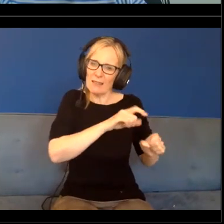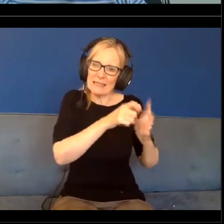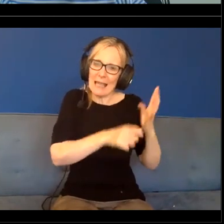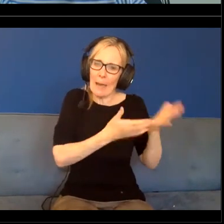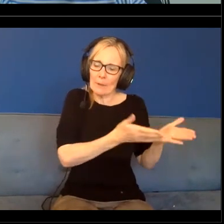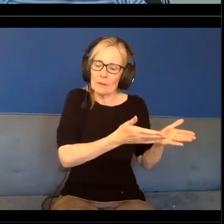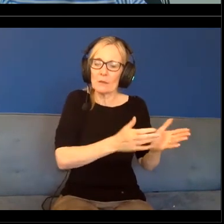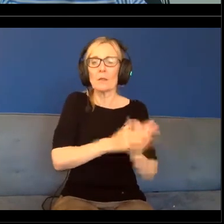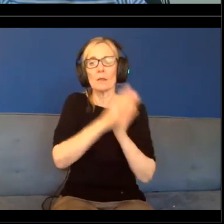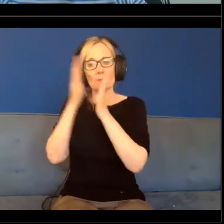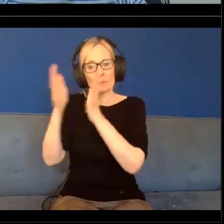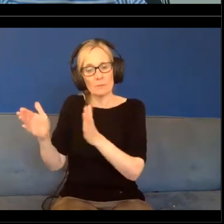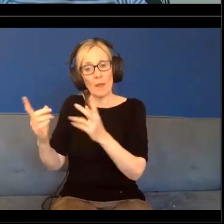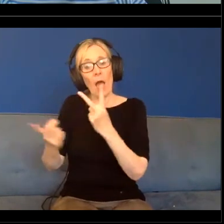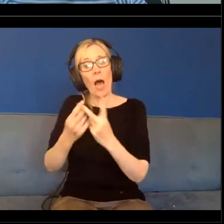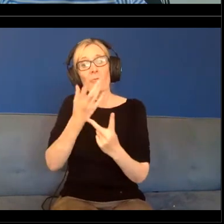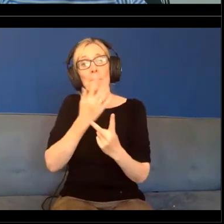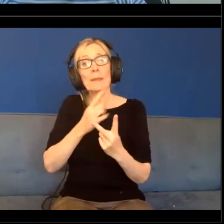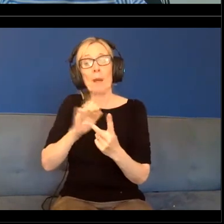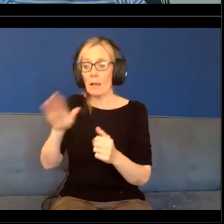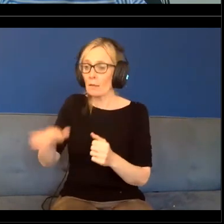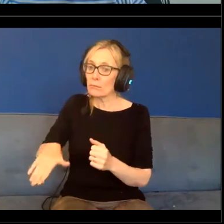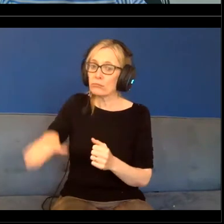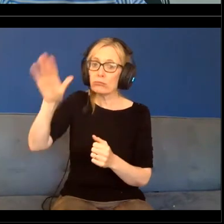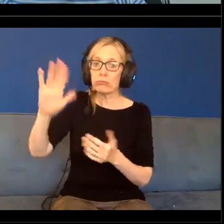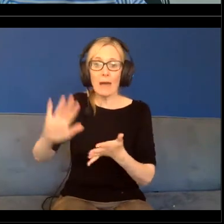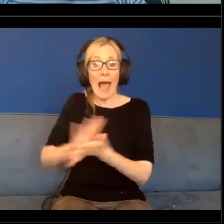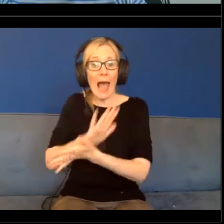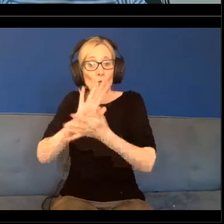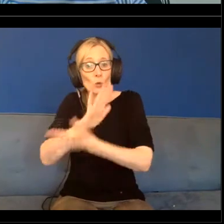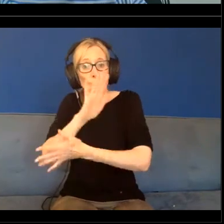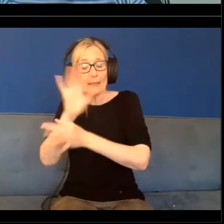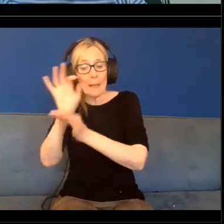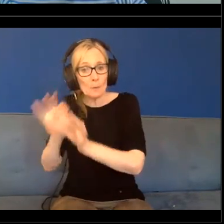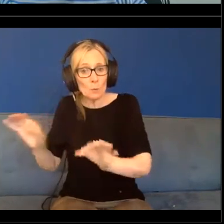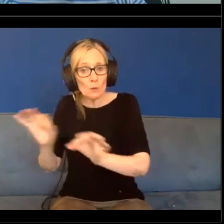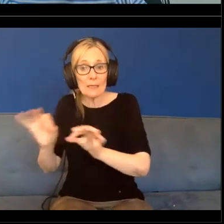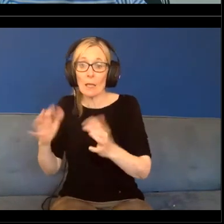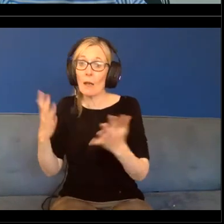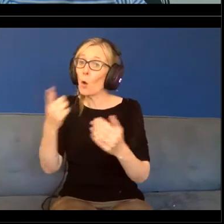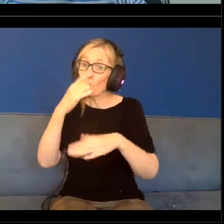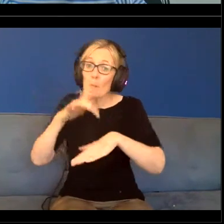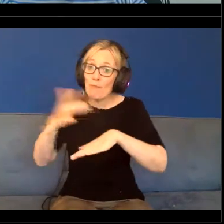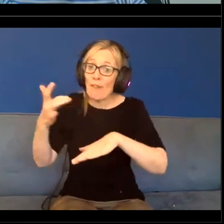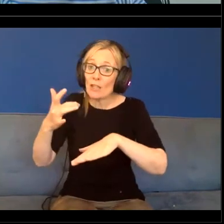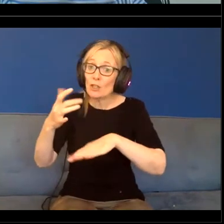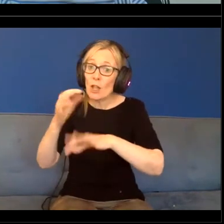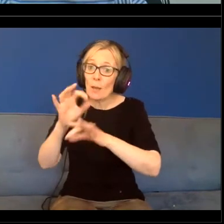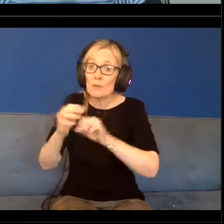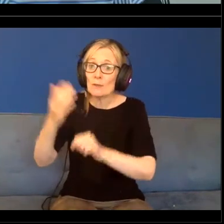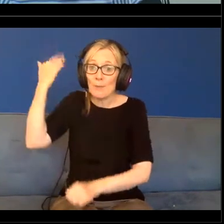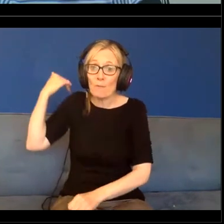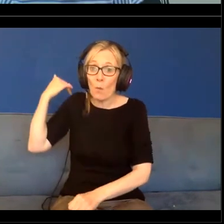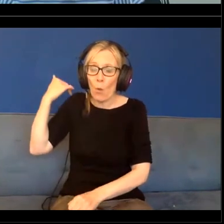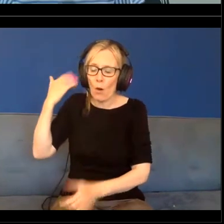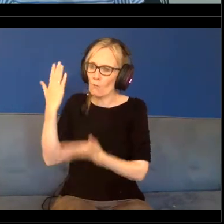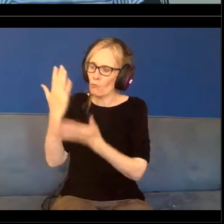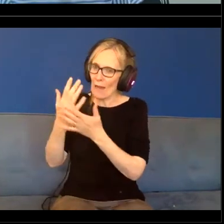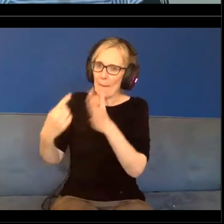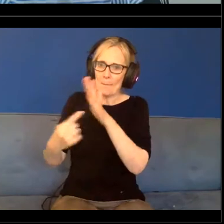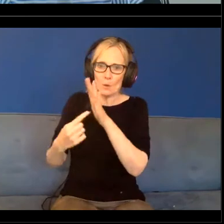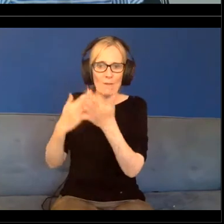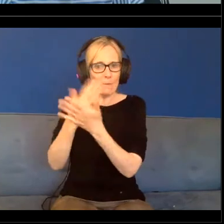then those who perhaps have enjoyed music as a professional or a keen amateur, and it's their, you know, a key part of their life professionally